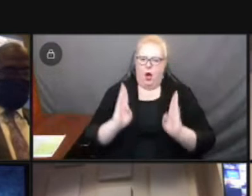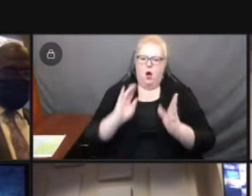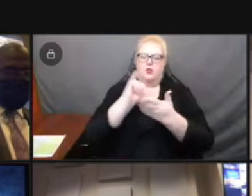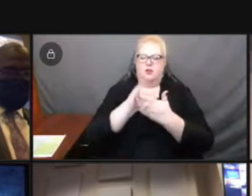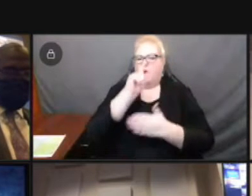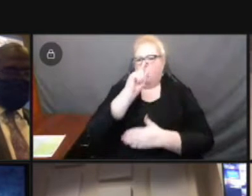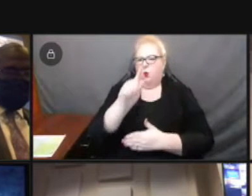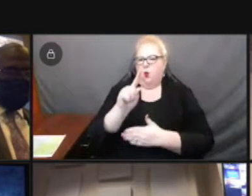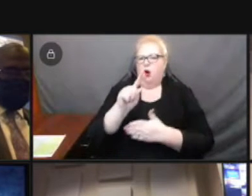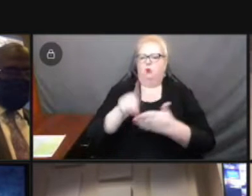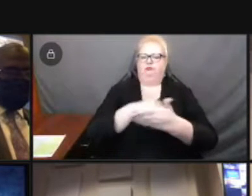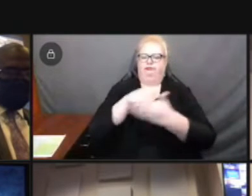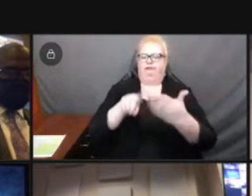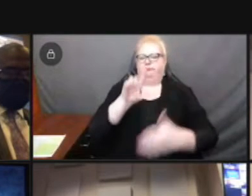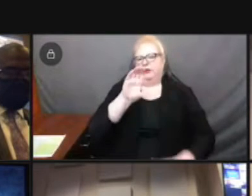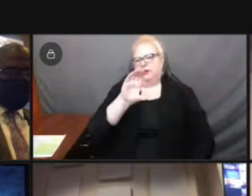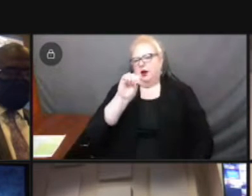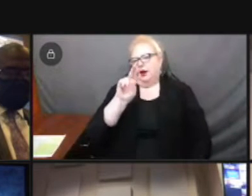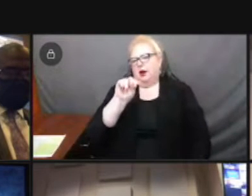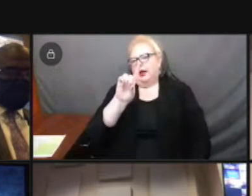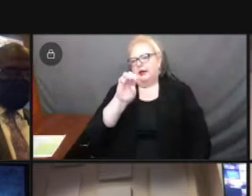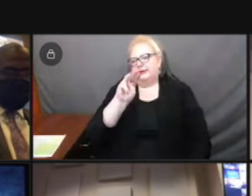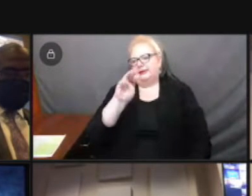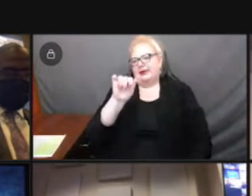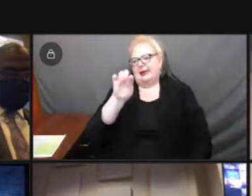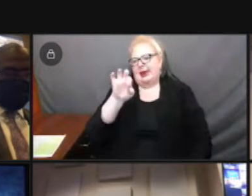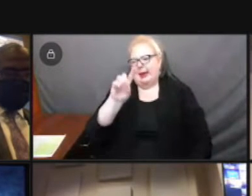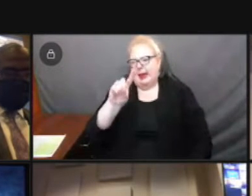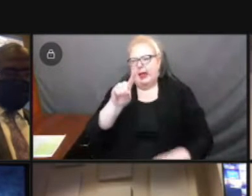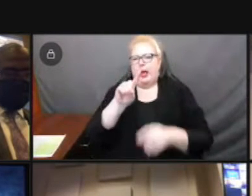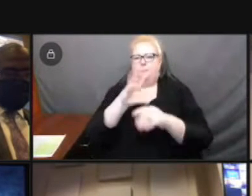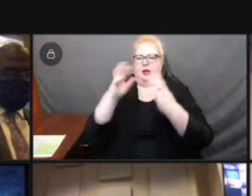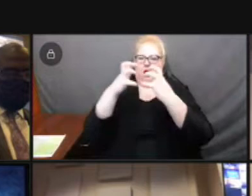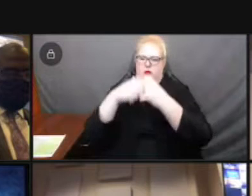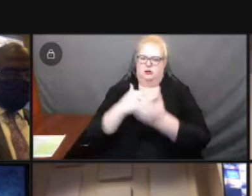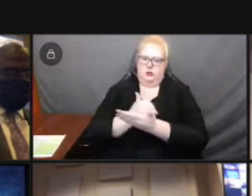demolished, because it's a clear